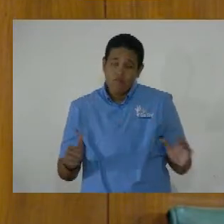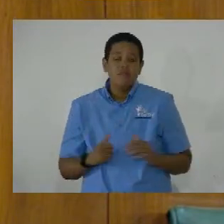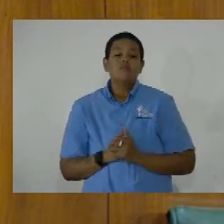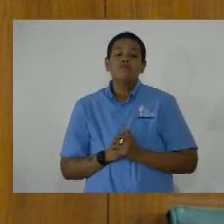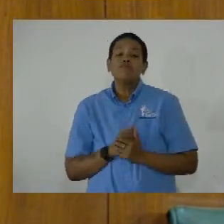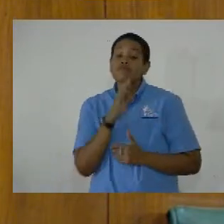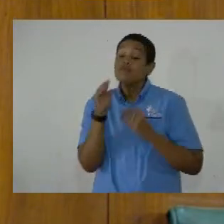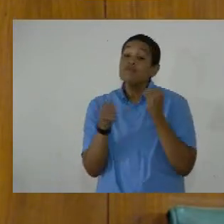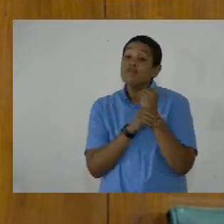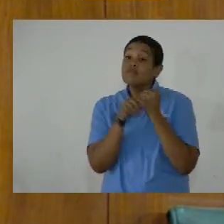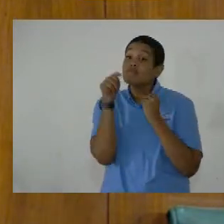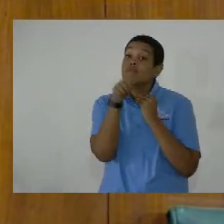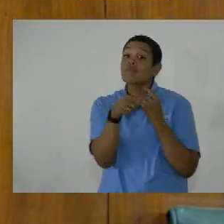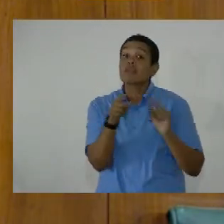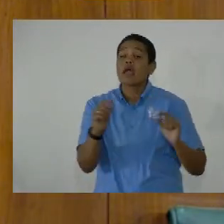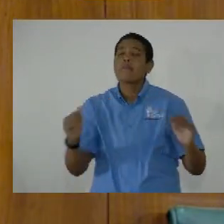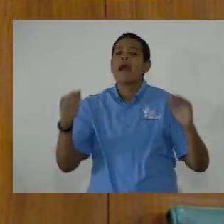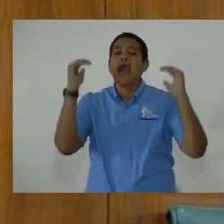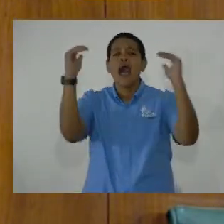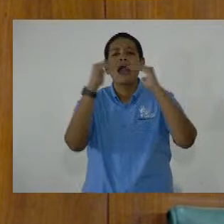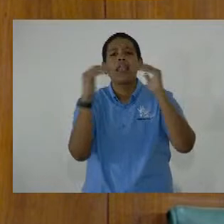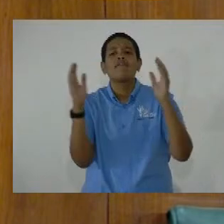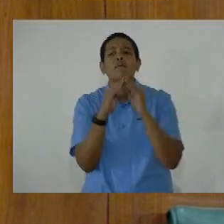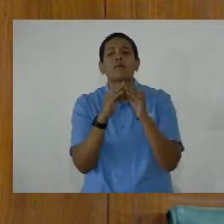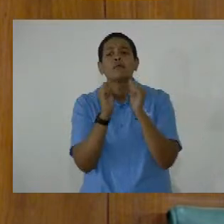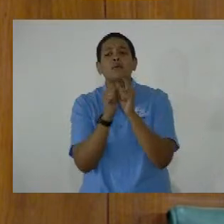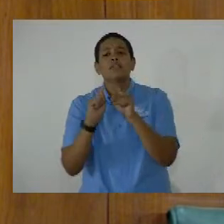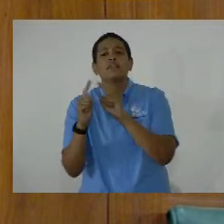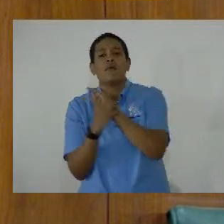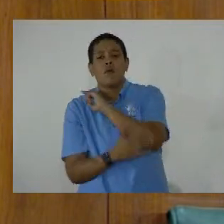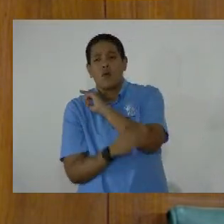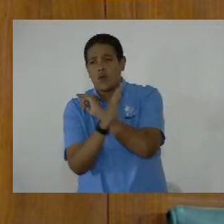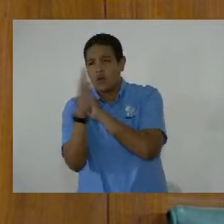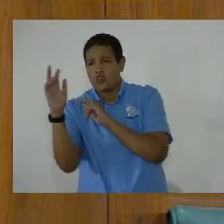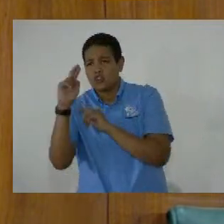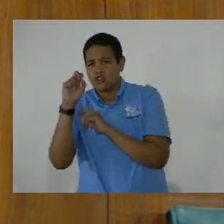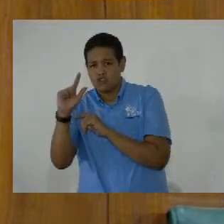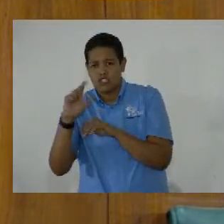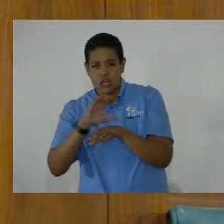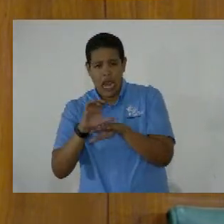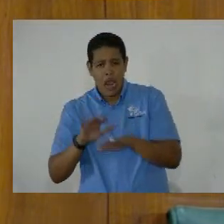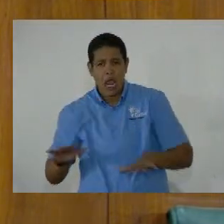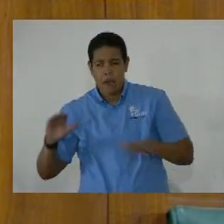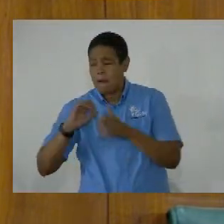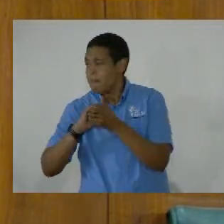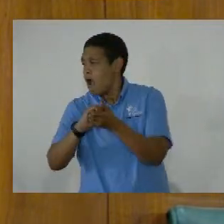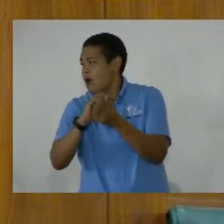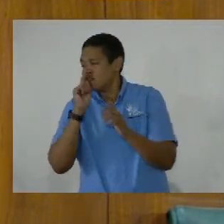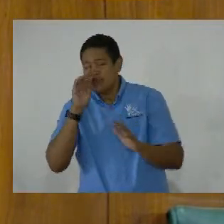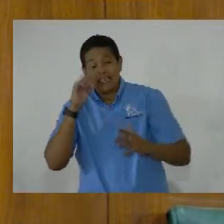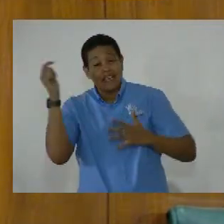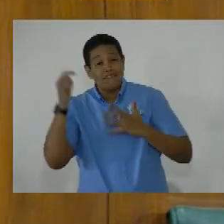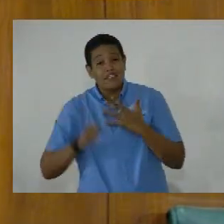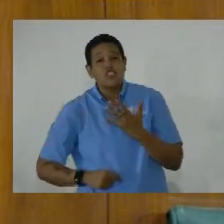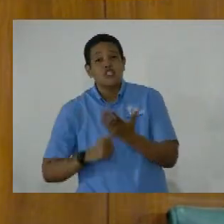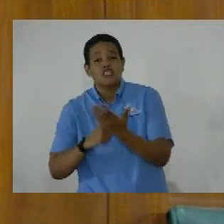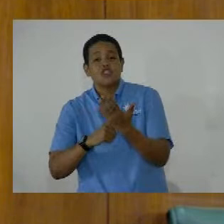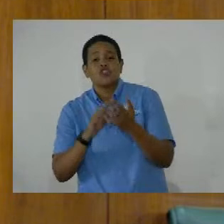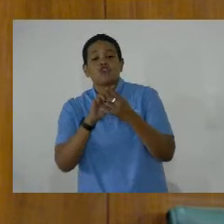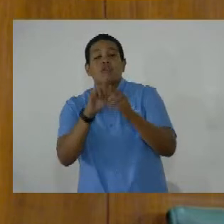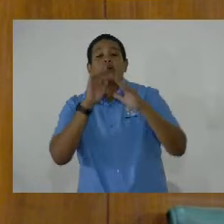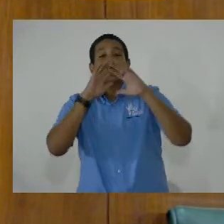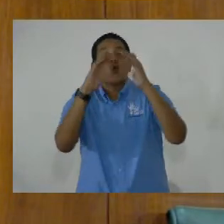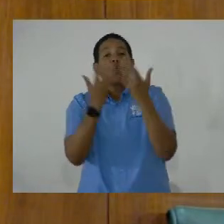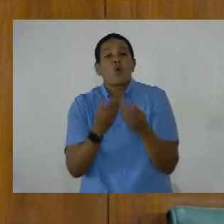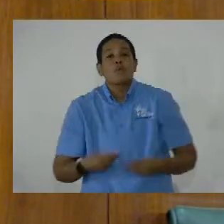As such, high-level meetings with bilateral and regional partners have prominently featured discussions on global